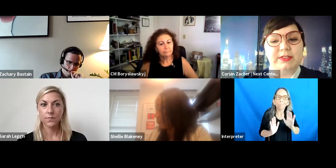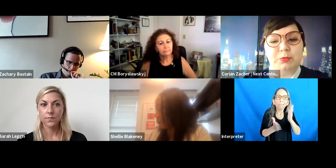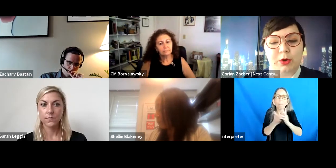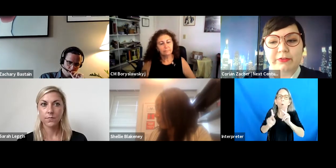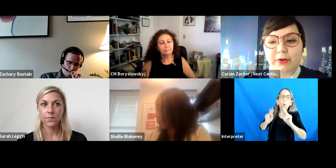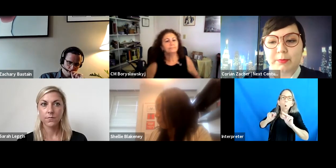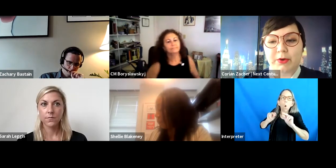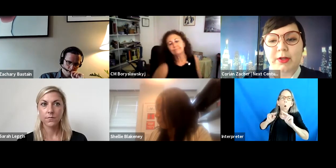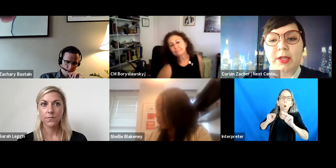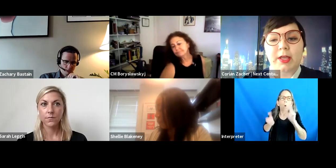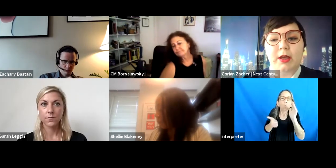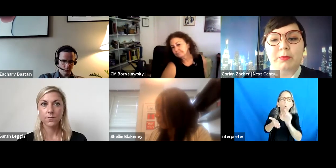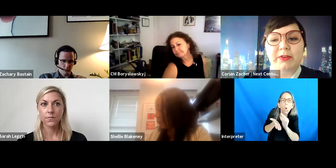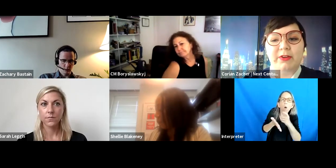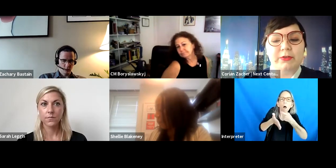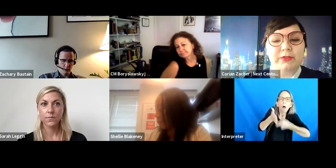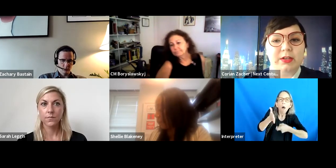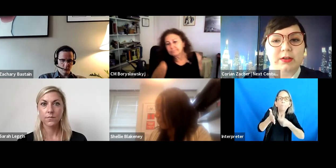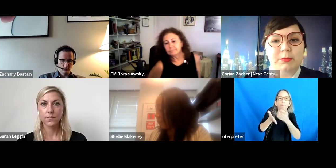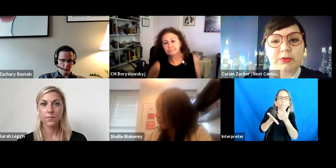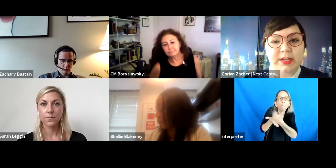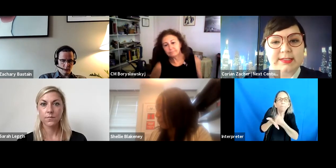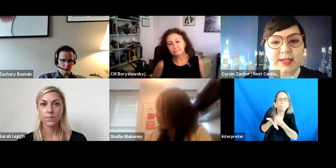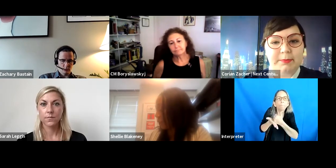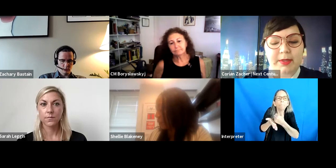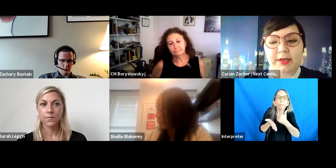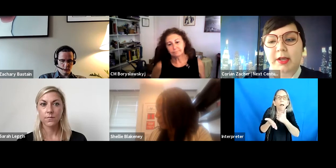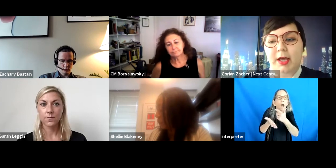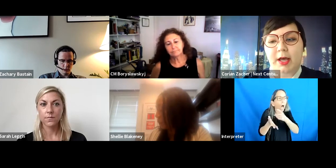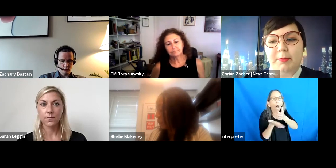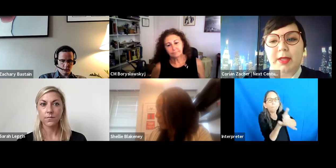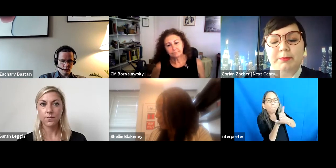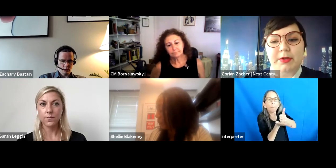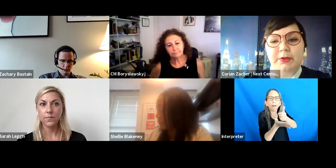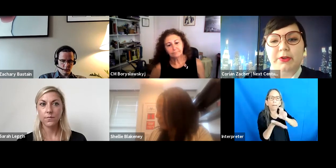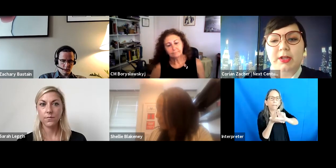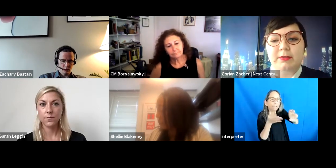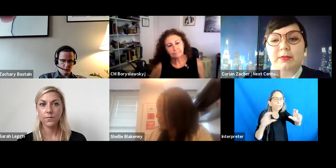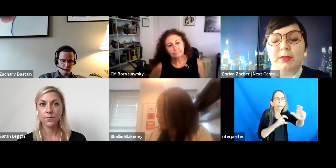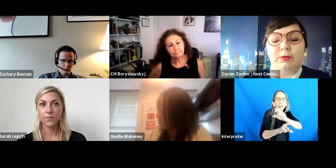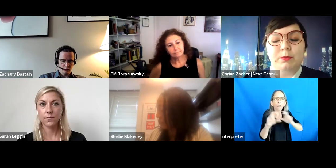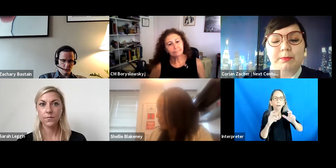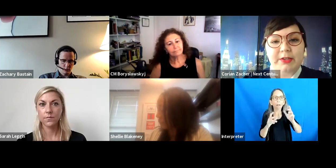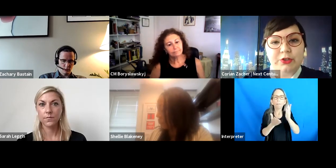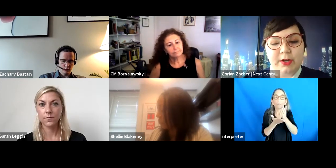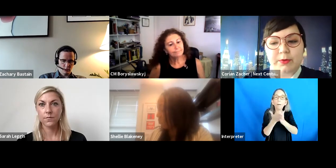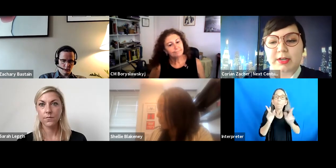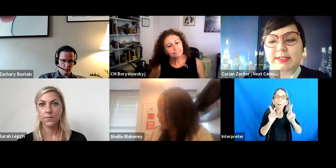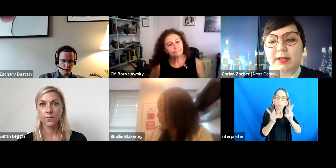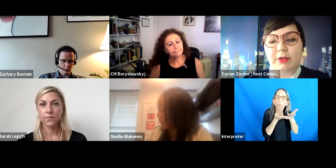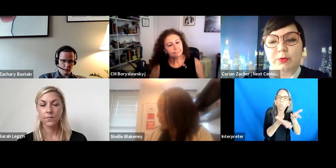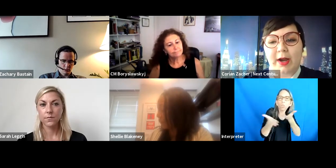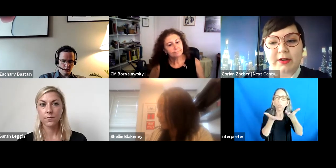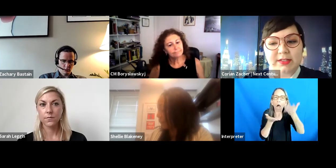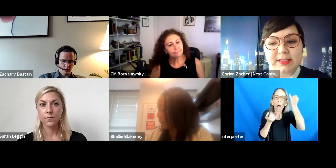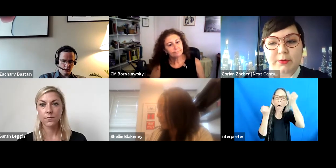making services more affordable. We've also seen communities step in and build like mesh